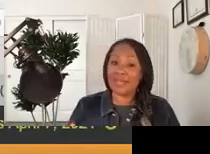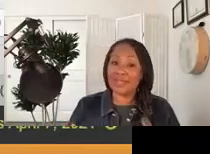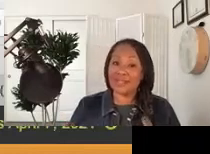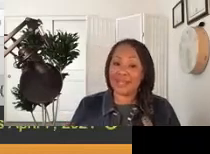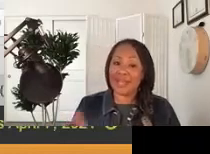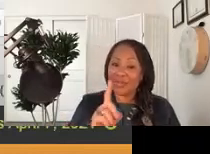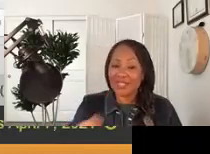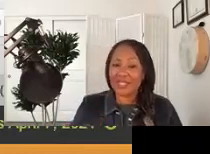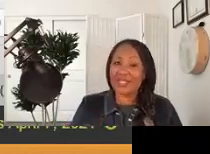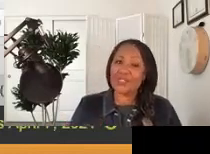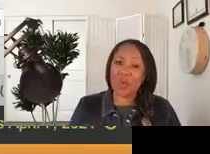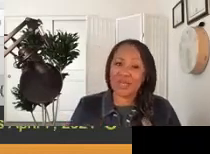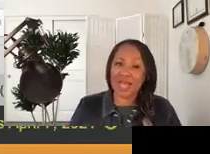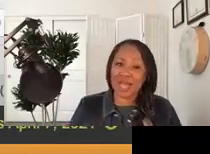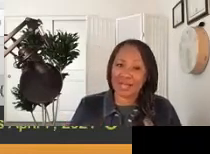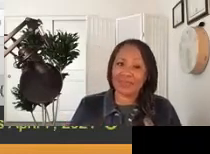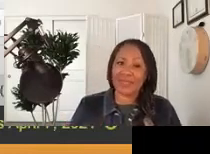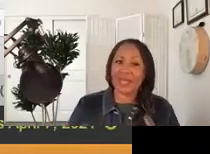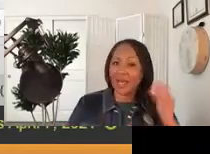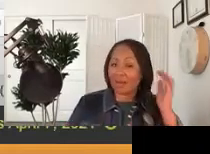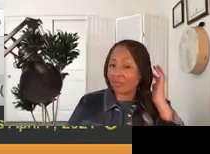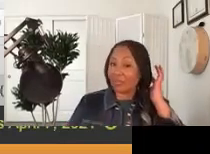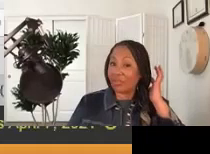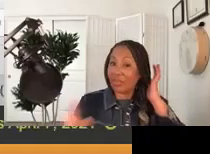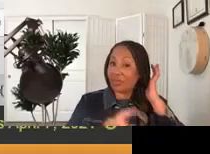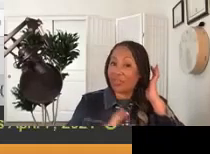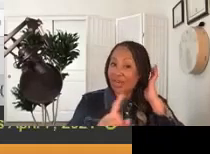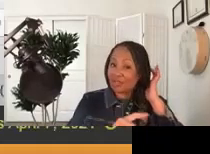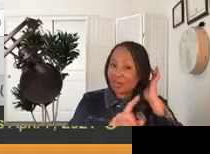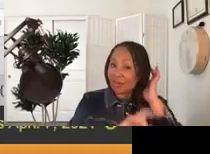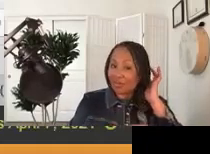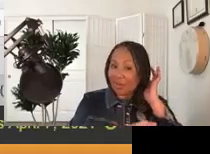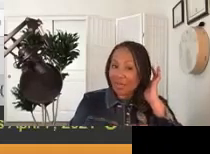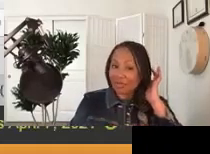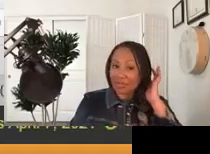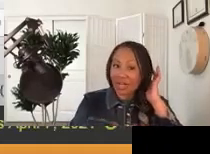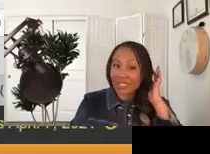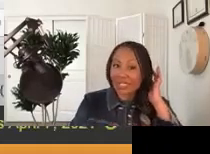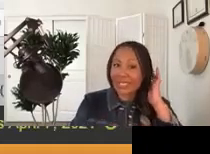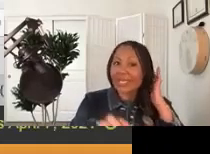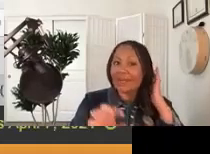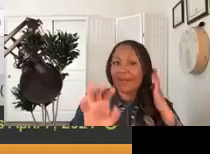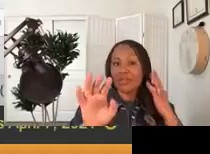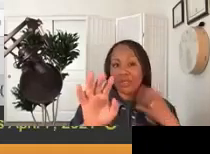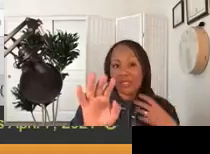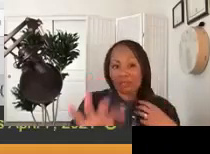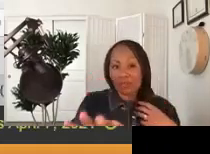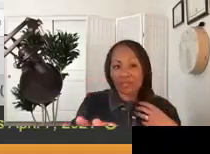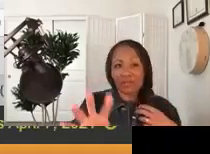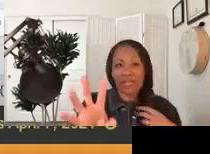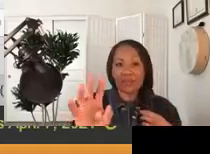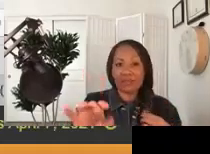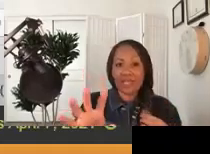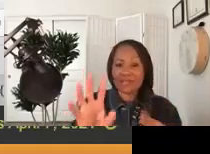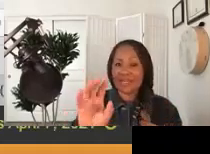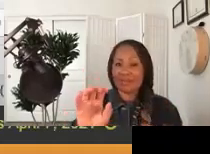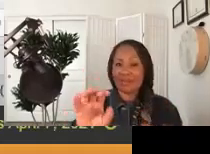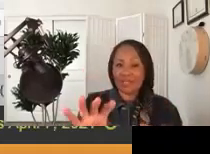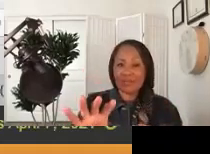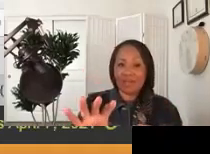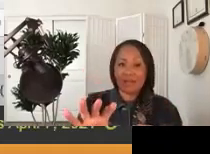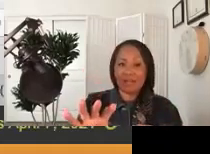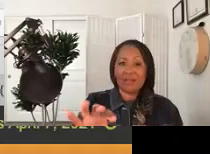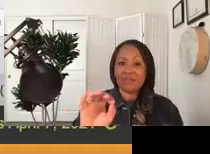I'm guessing, I only did this one time for the other one that I'm doing with my other colleague, but you can put in their name, their last name,